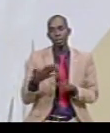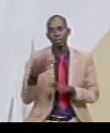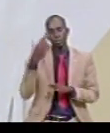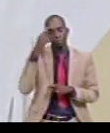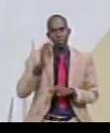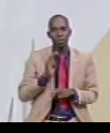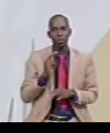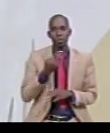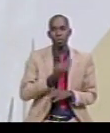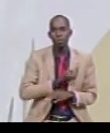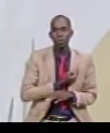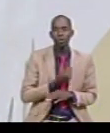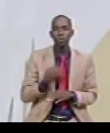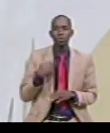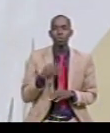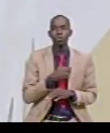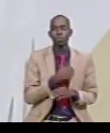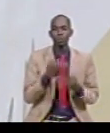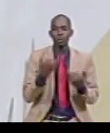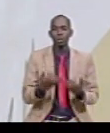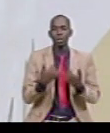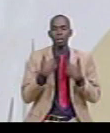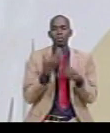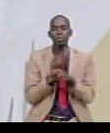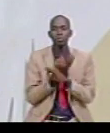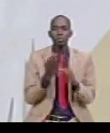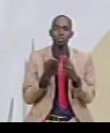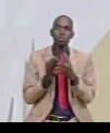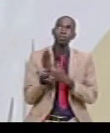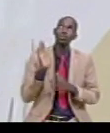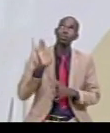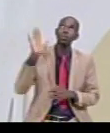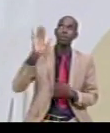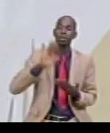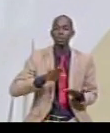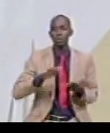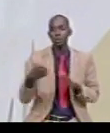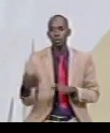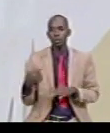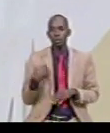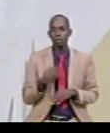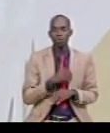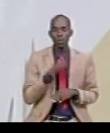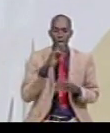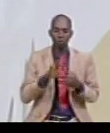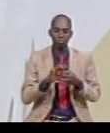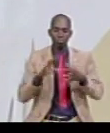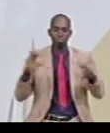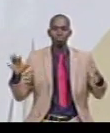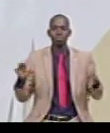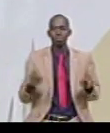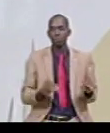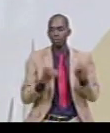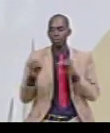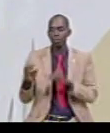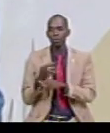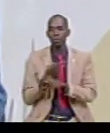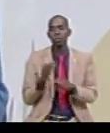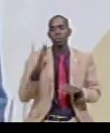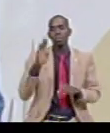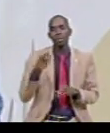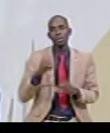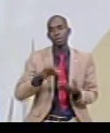have freedom through his death. We are released. We are set free by the death of Christ.